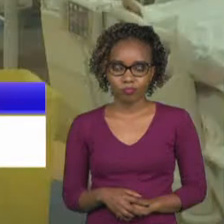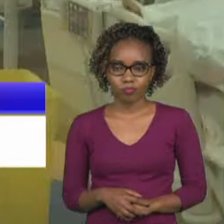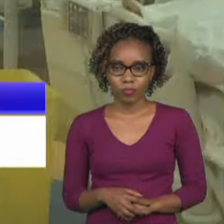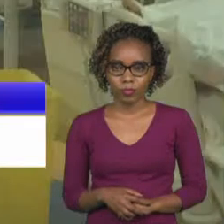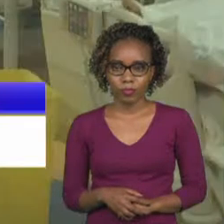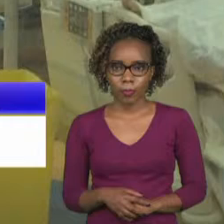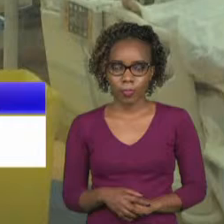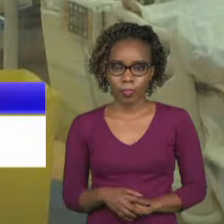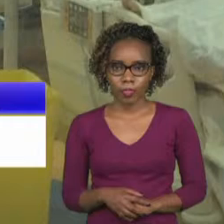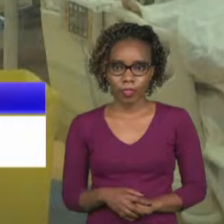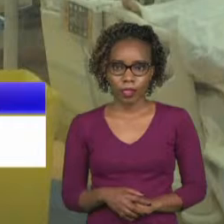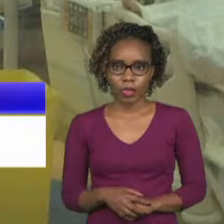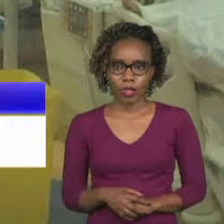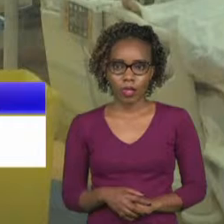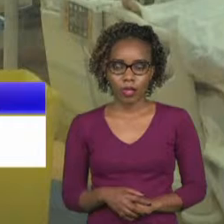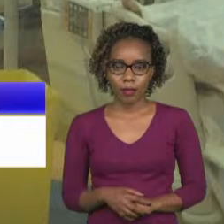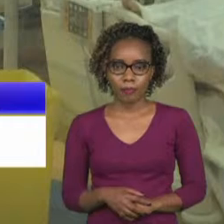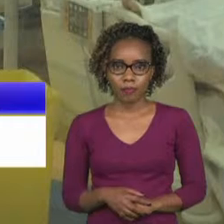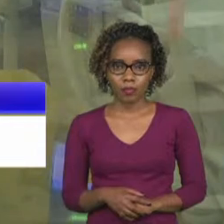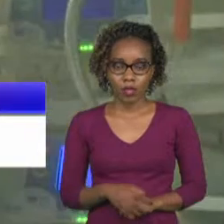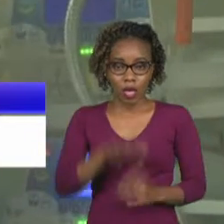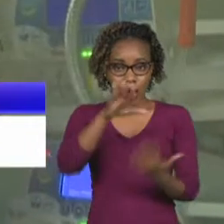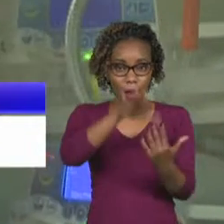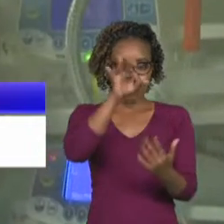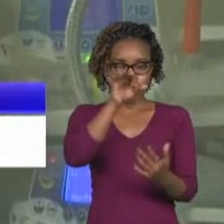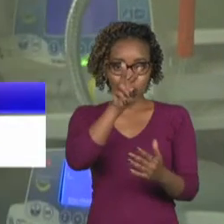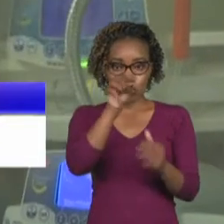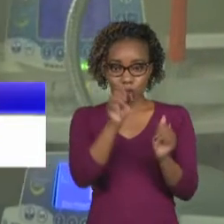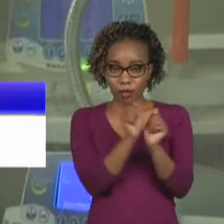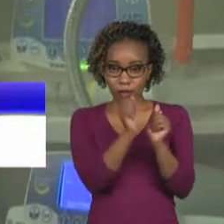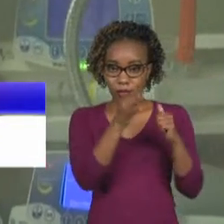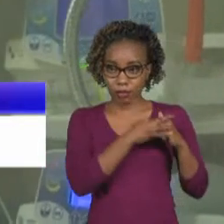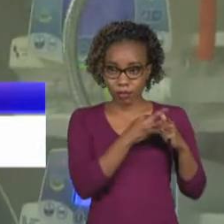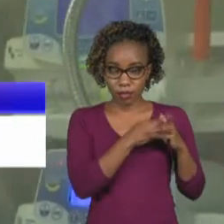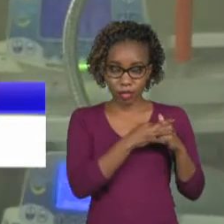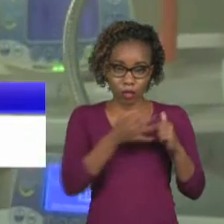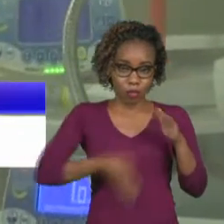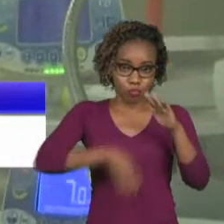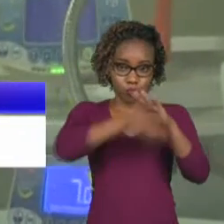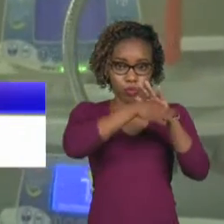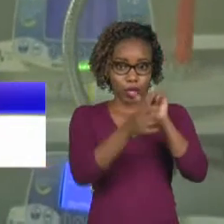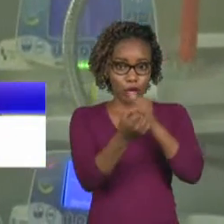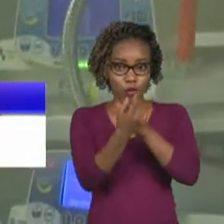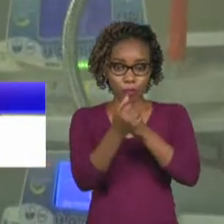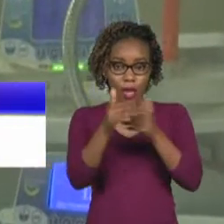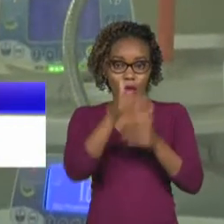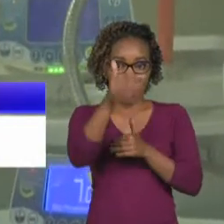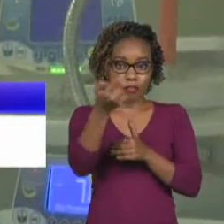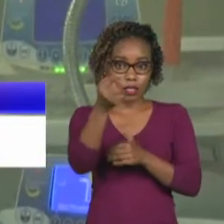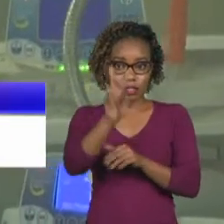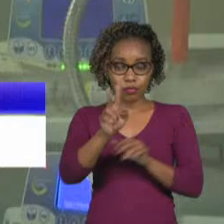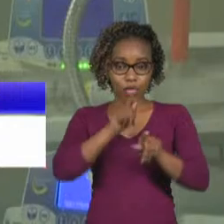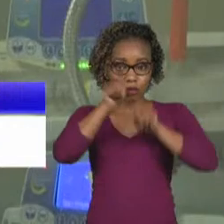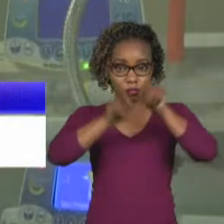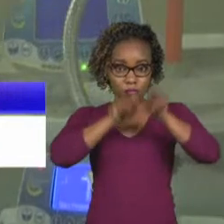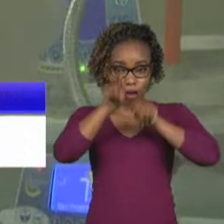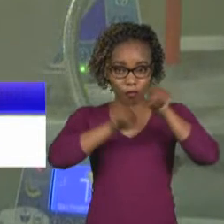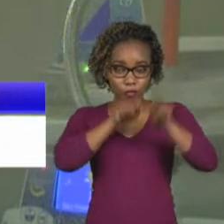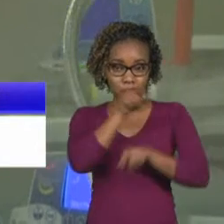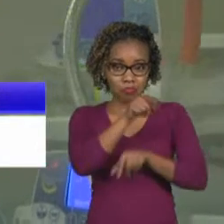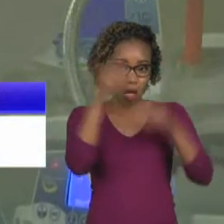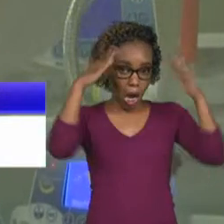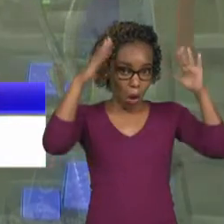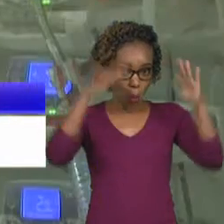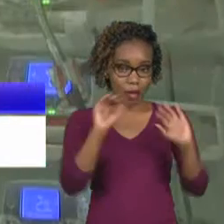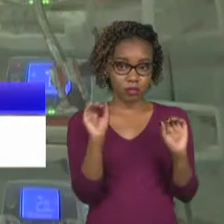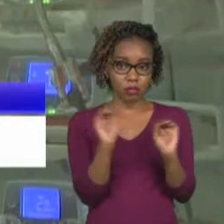His predecessor, Saverio Kotkel, appointed in 2018, was fired in early November after a television interview in which he appeared unaware